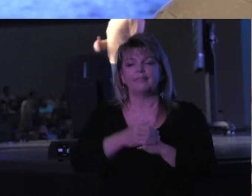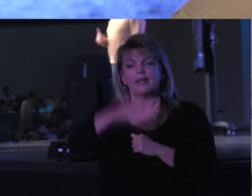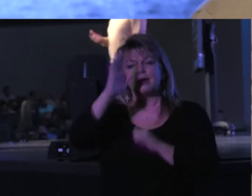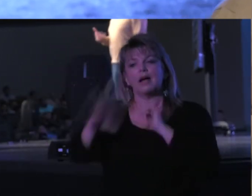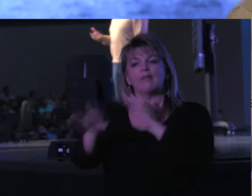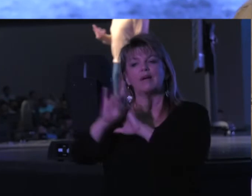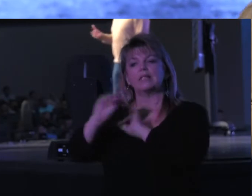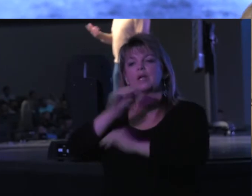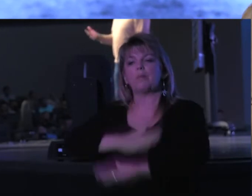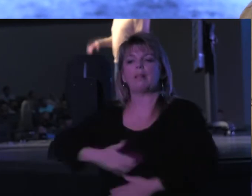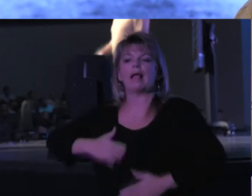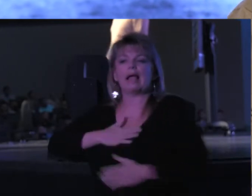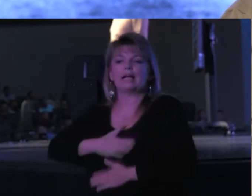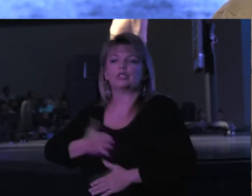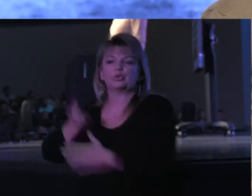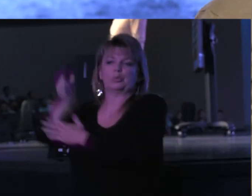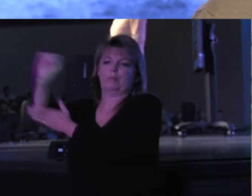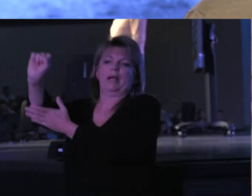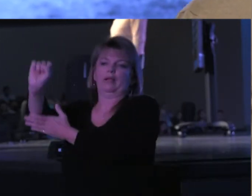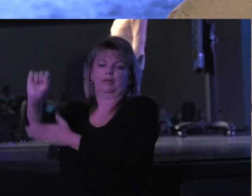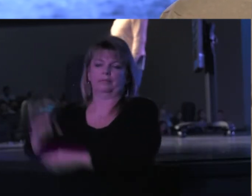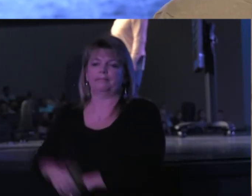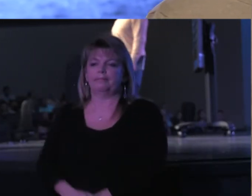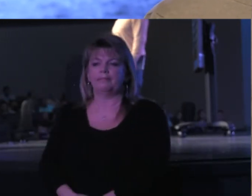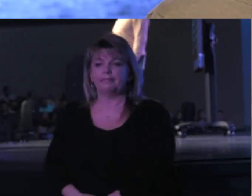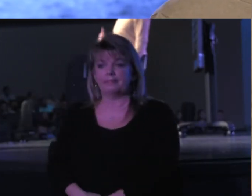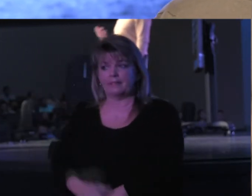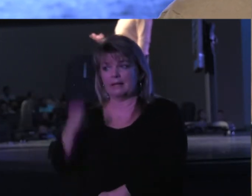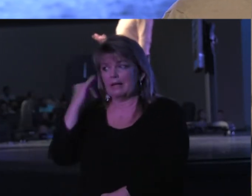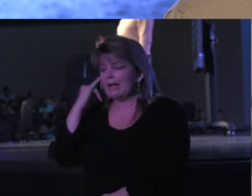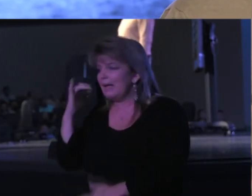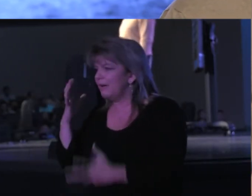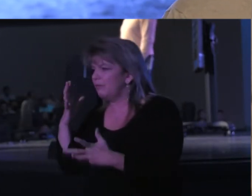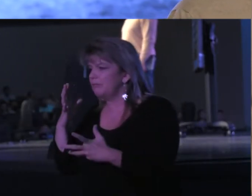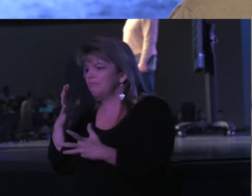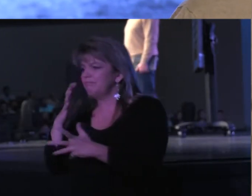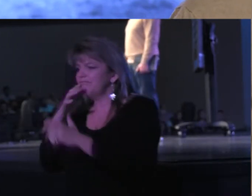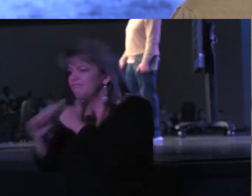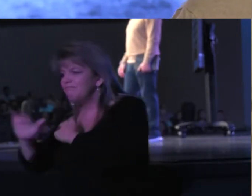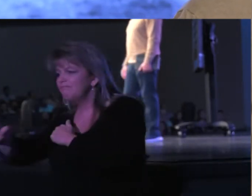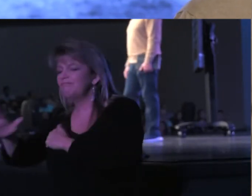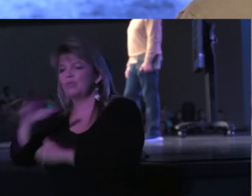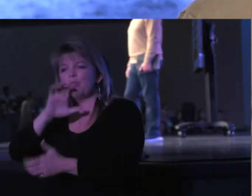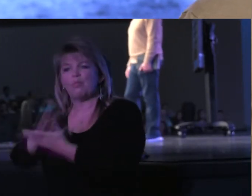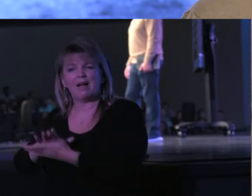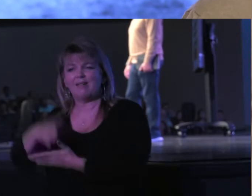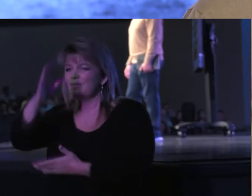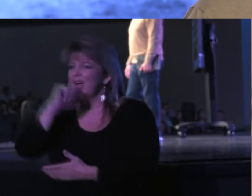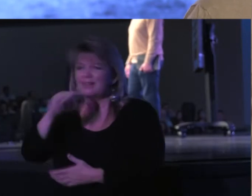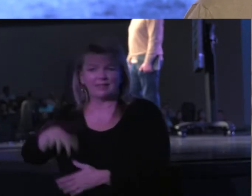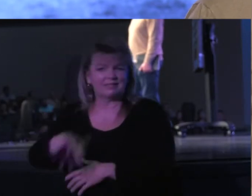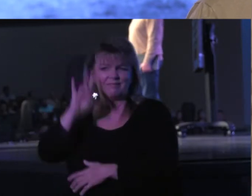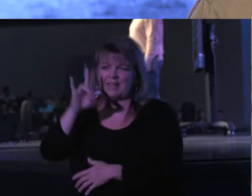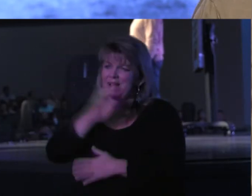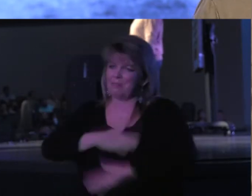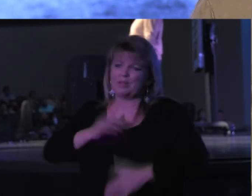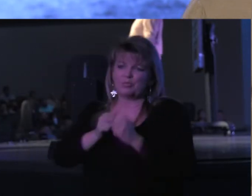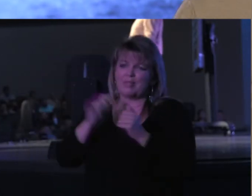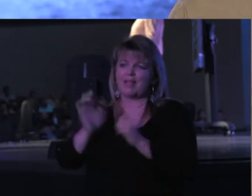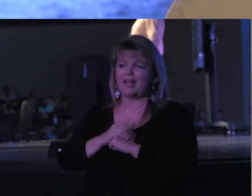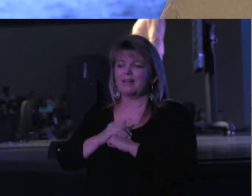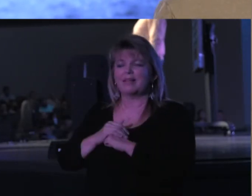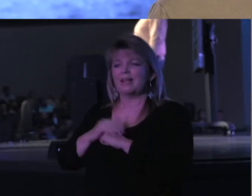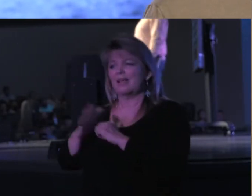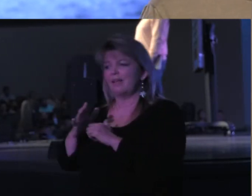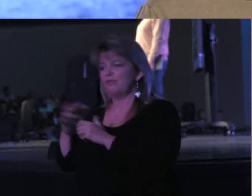God finds no pleasure in rebellion. If you're mistreating your wife, God finds no pleasure in that. If you're cheating